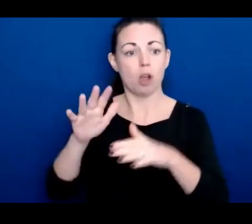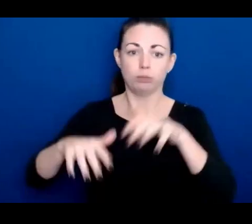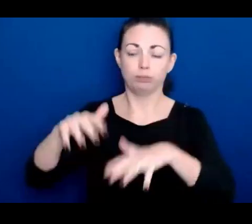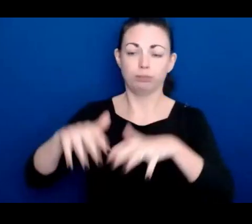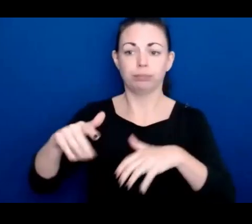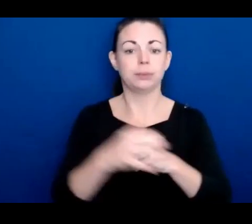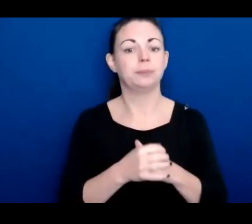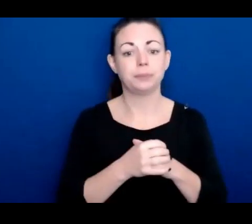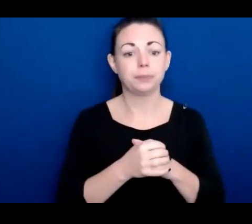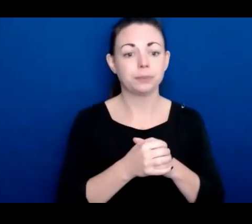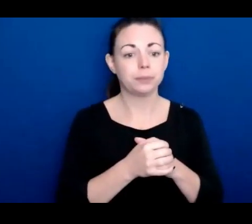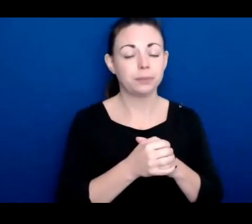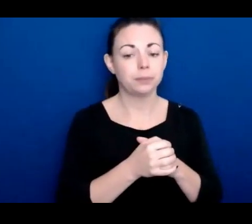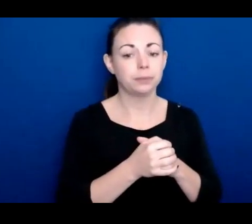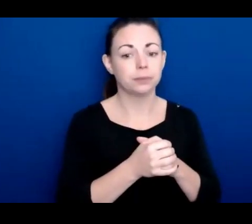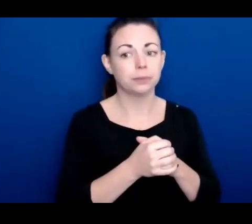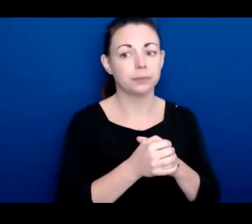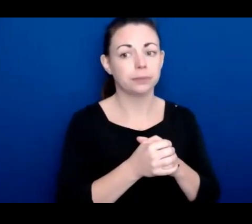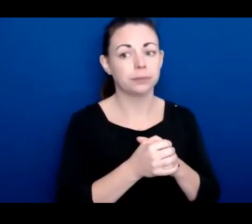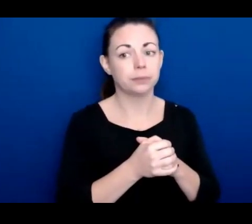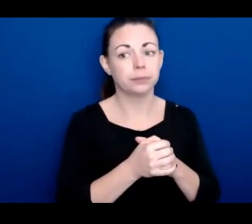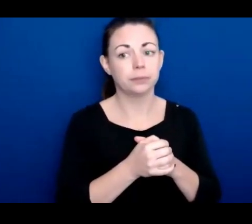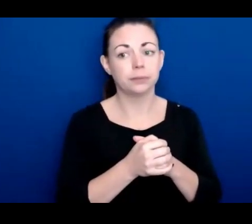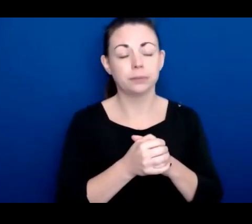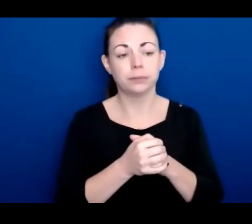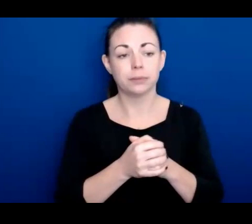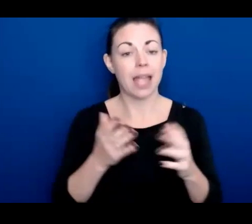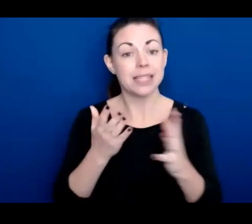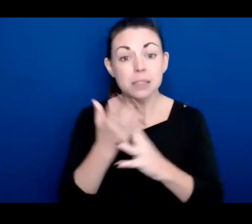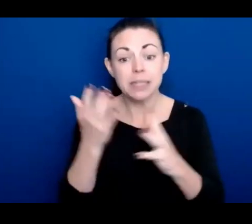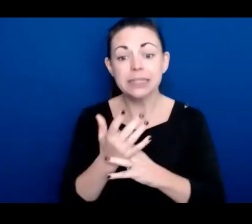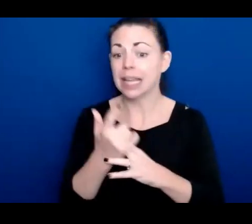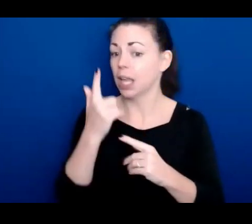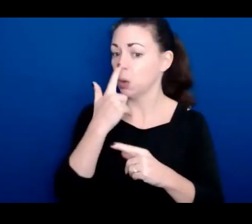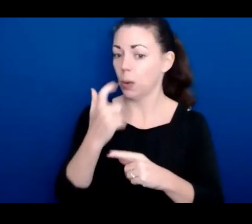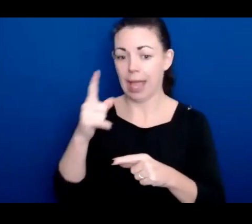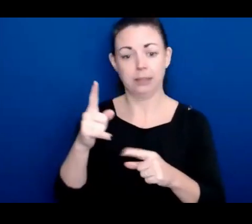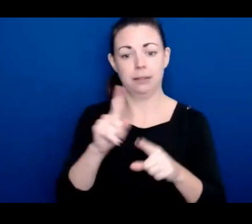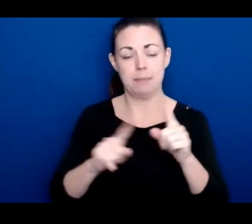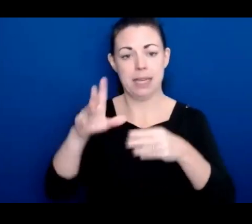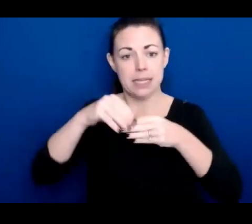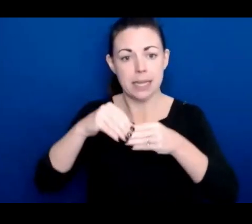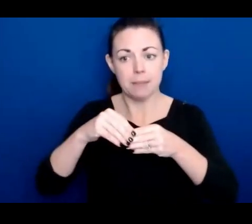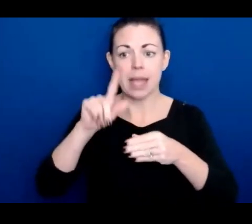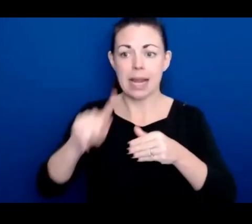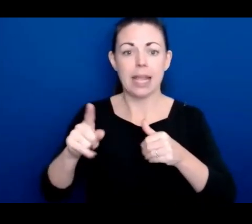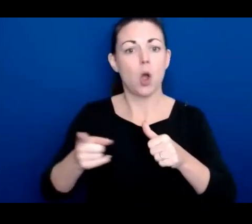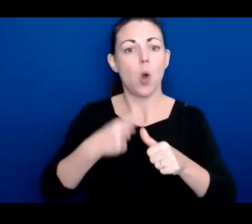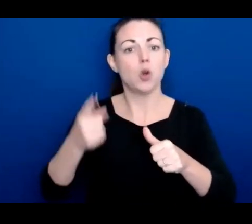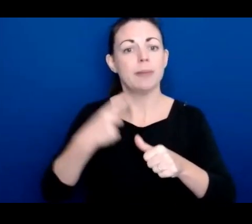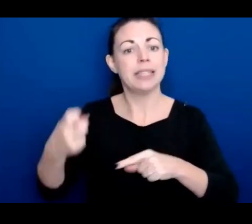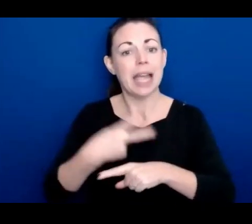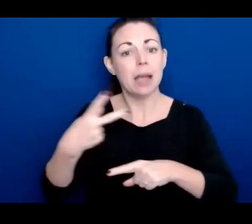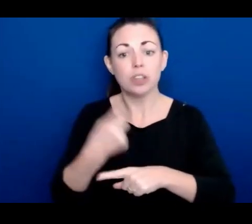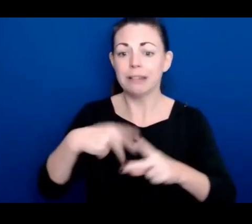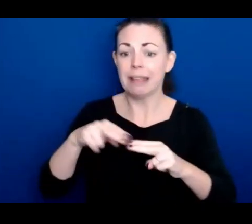so this can be activated and deactivated within your account settings under the Meetings tab. Click Automated Captions to